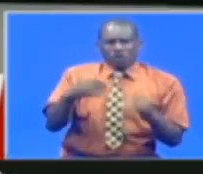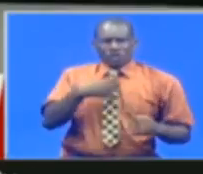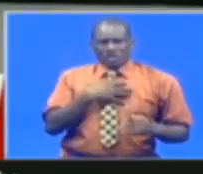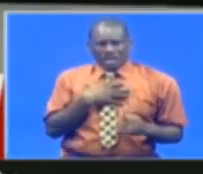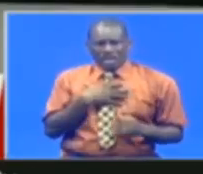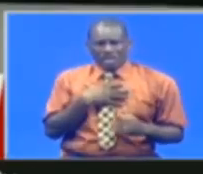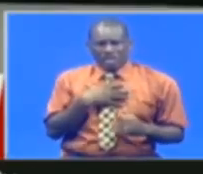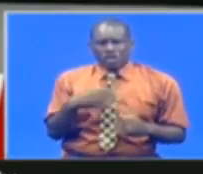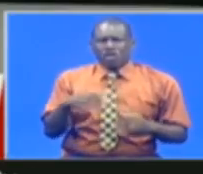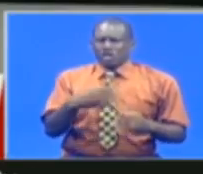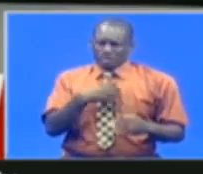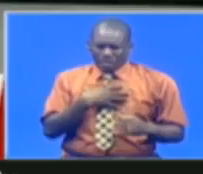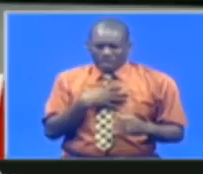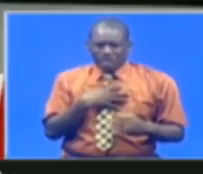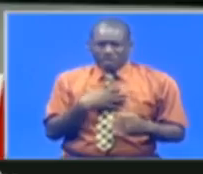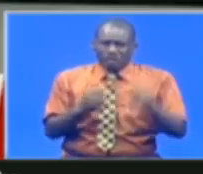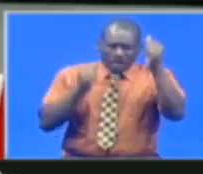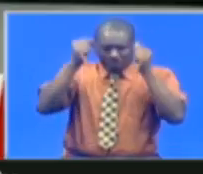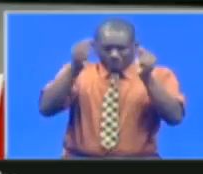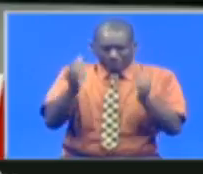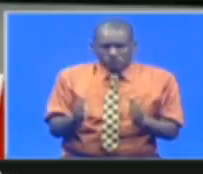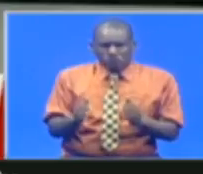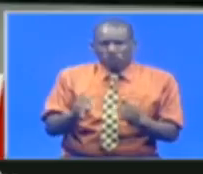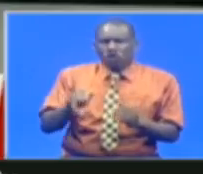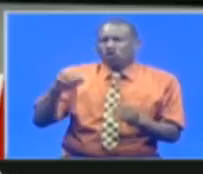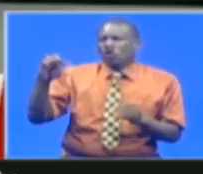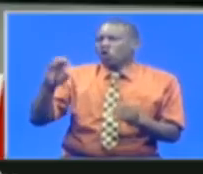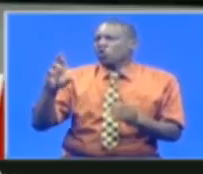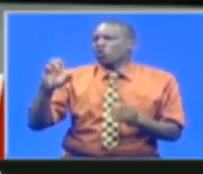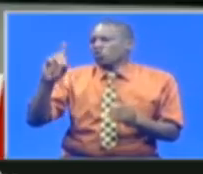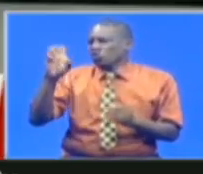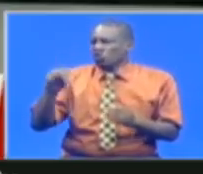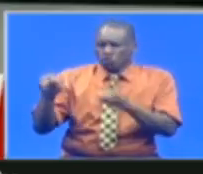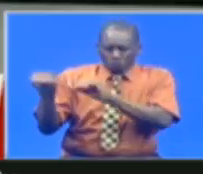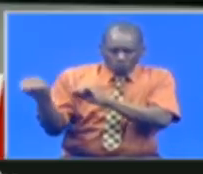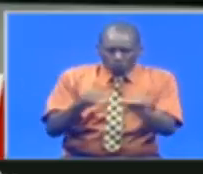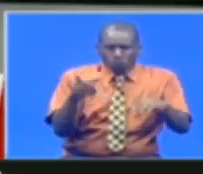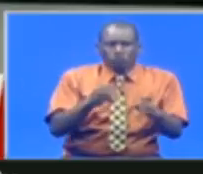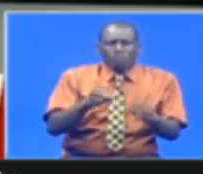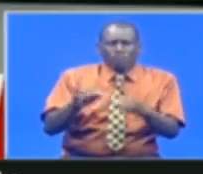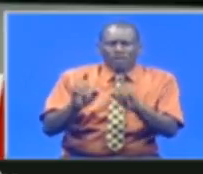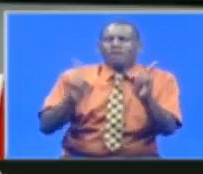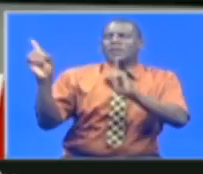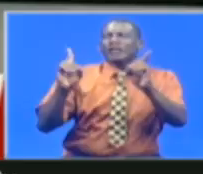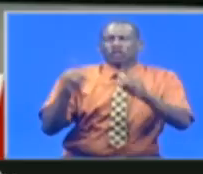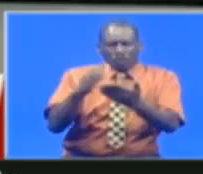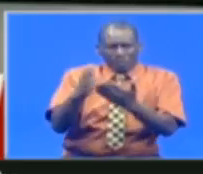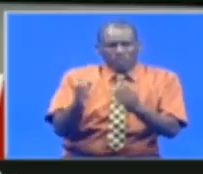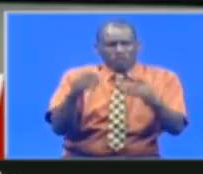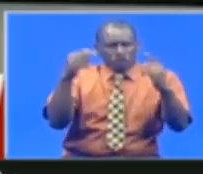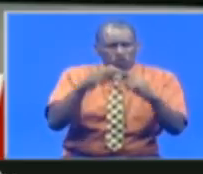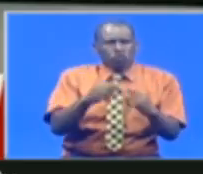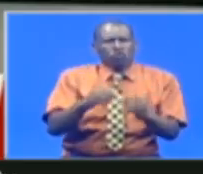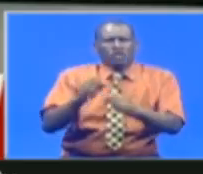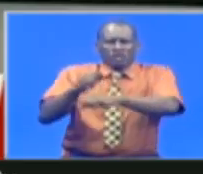Major General Gordon Kihalangwa, who moves from the State Department of Immigration to Defense. So who exactly